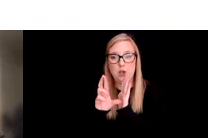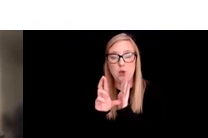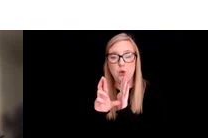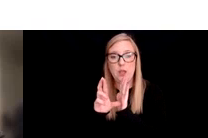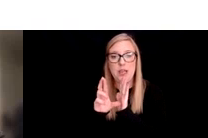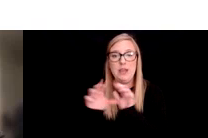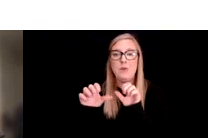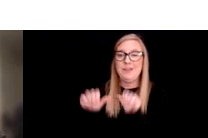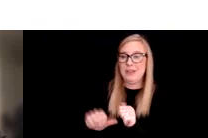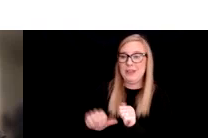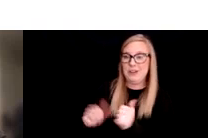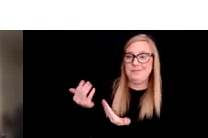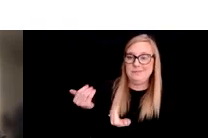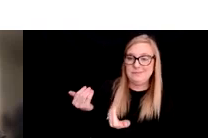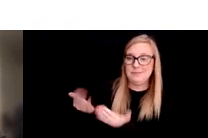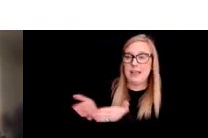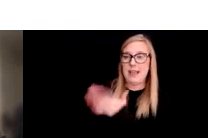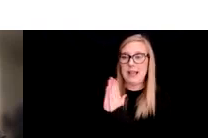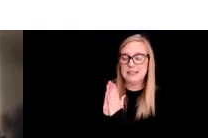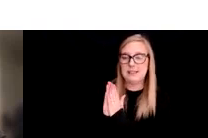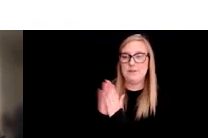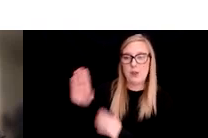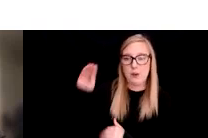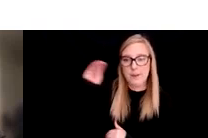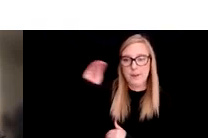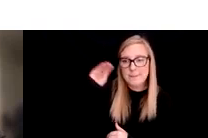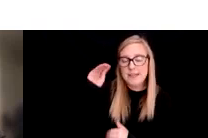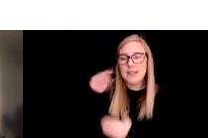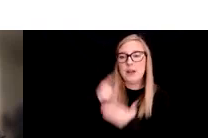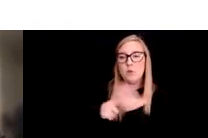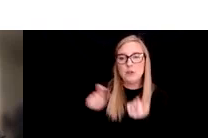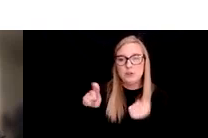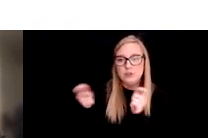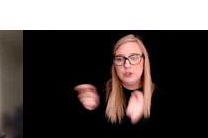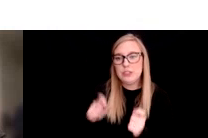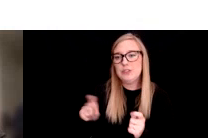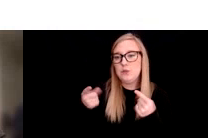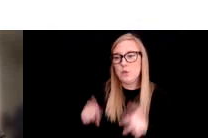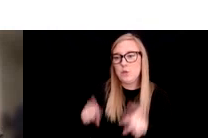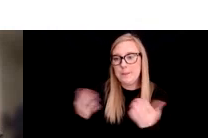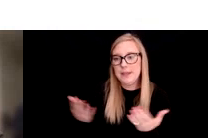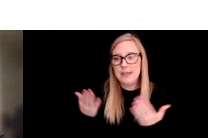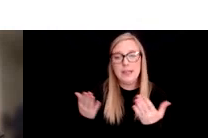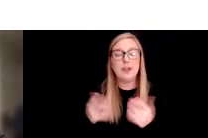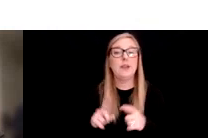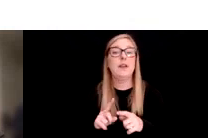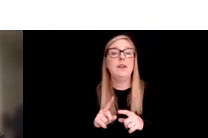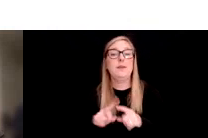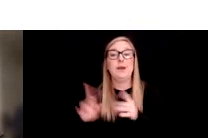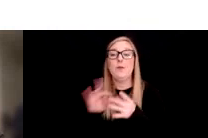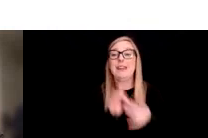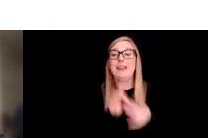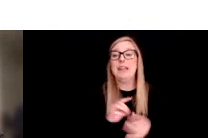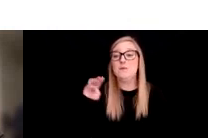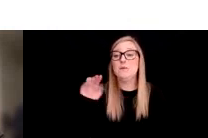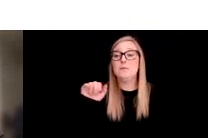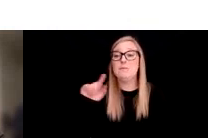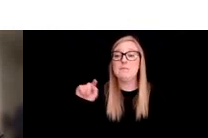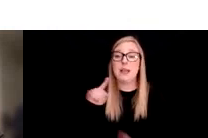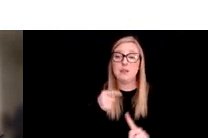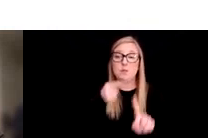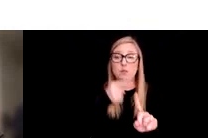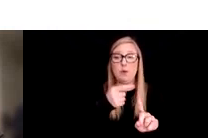them to kind of weigh in on what, you know, changes needed to be made here. But to Matt's point earlier, you